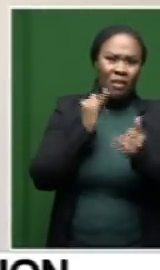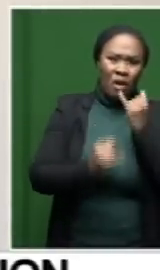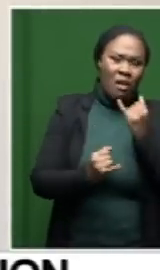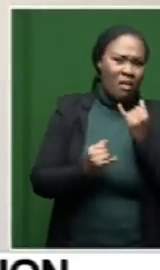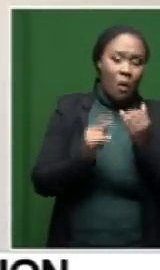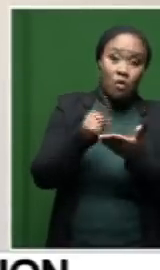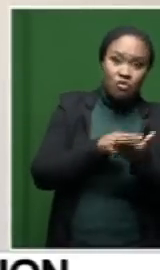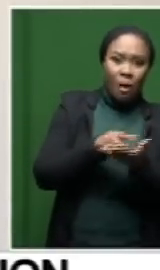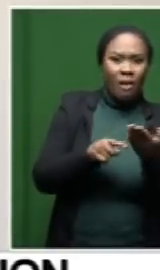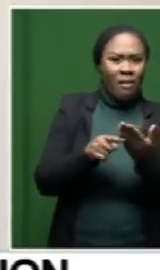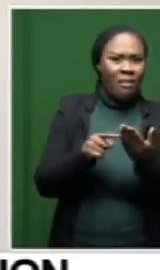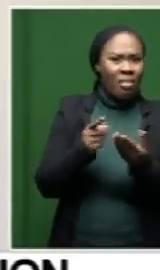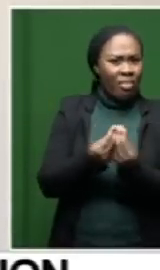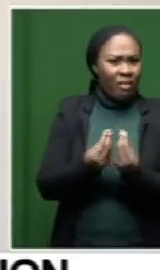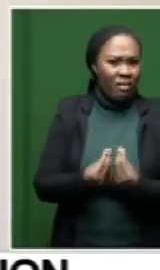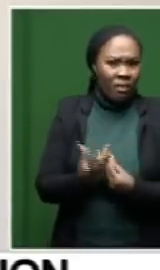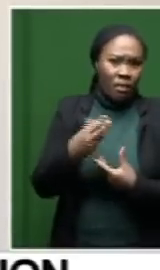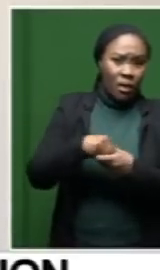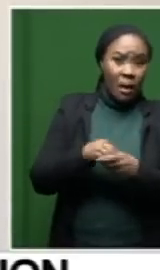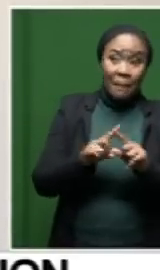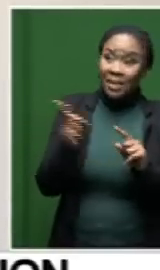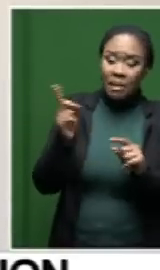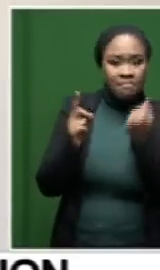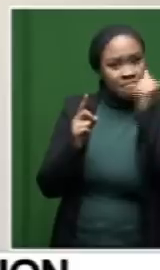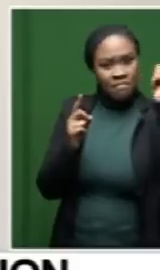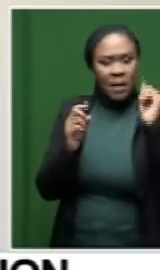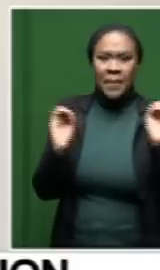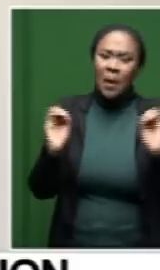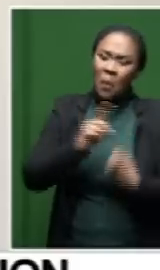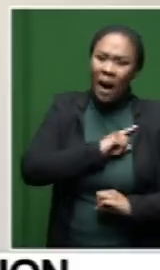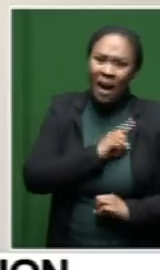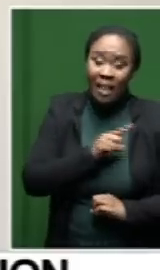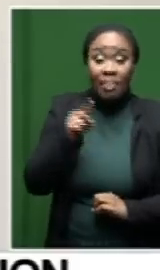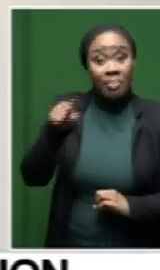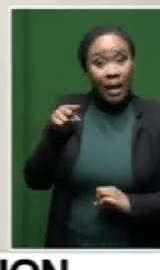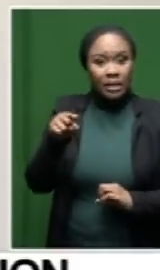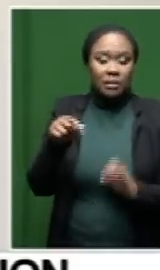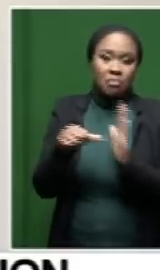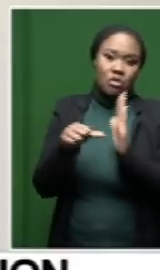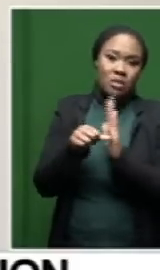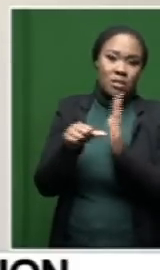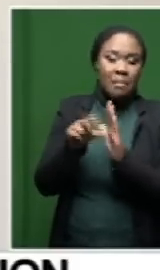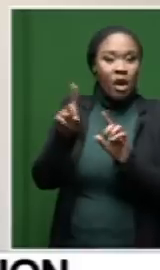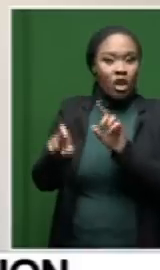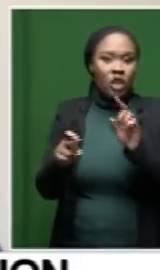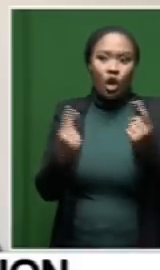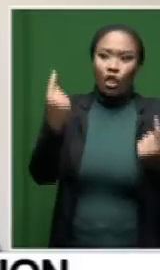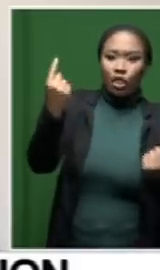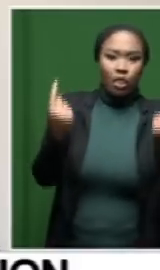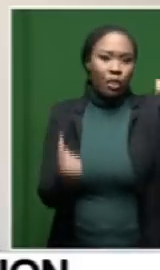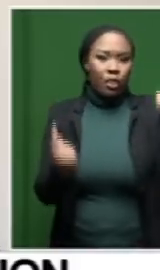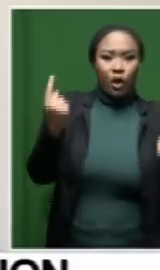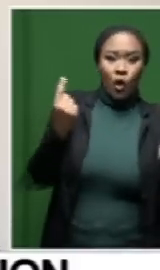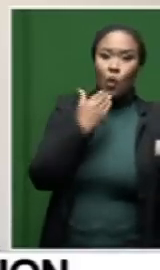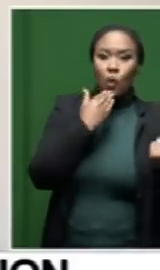not robust enough to withstand those ulterior agendas? That to me is a broader and perhaps more relevant question than asking the